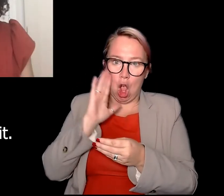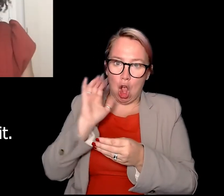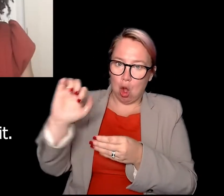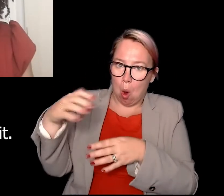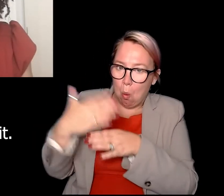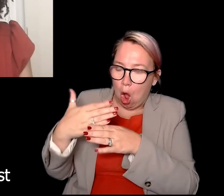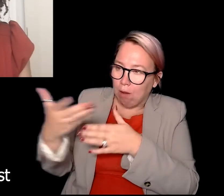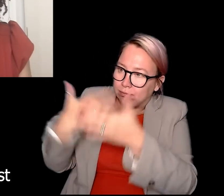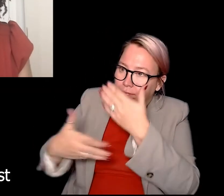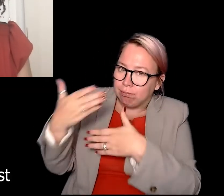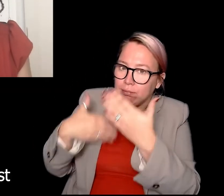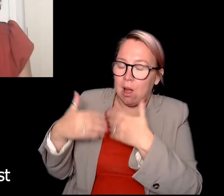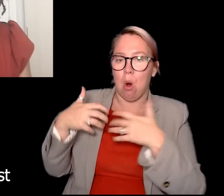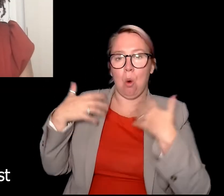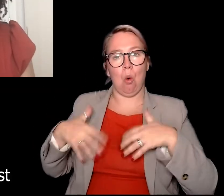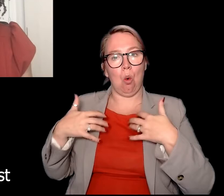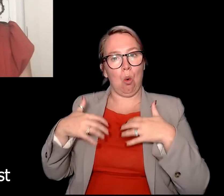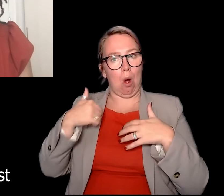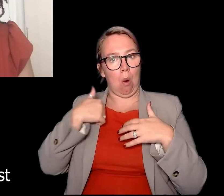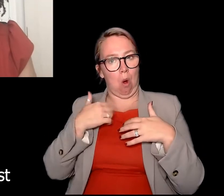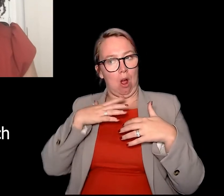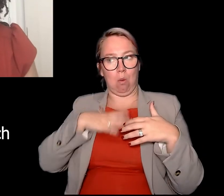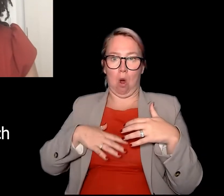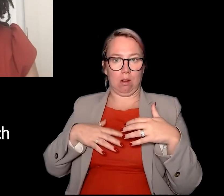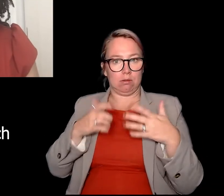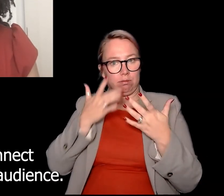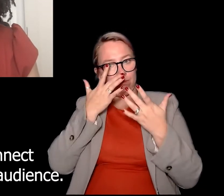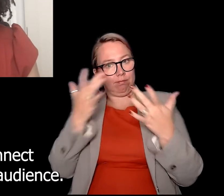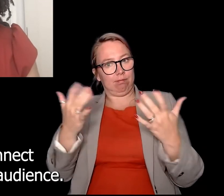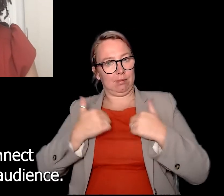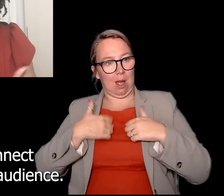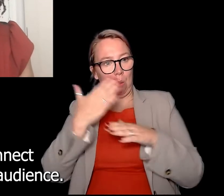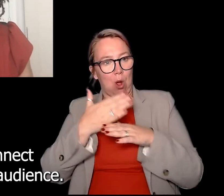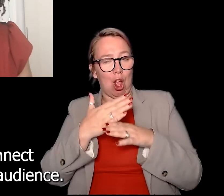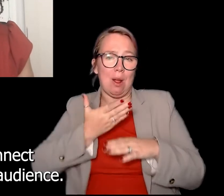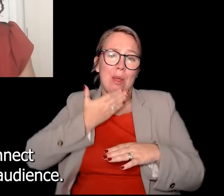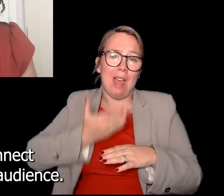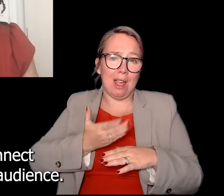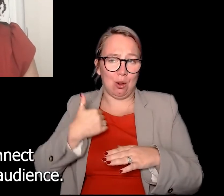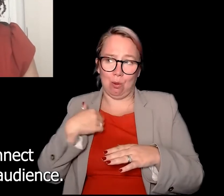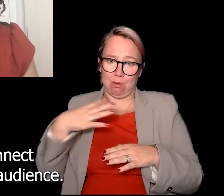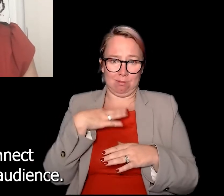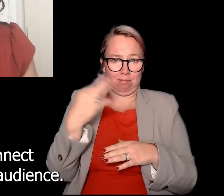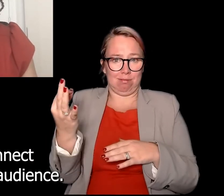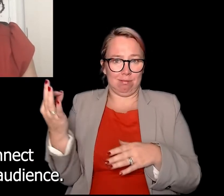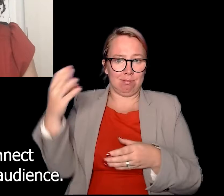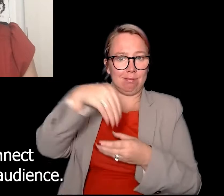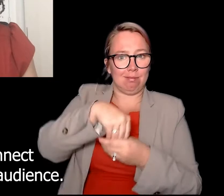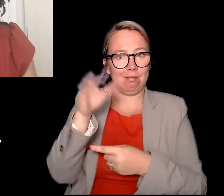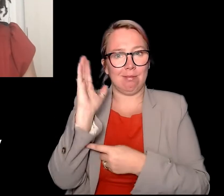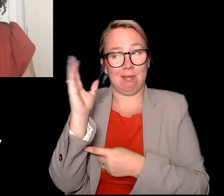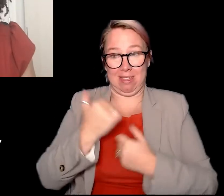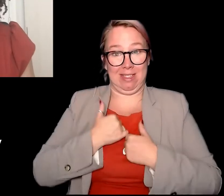I want to be a part of it. Let me know how I can show up or invest. And so thank you so much for the opportunity to connect with all these people in